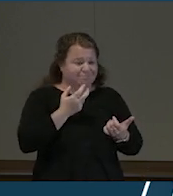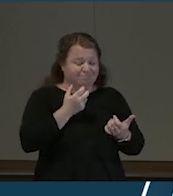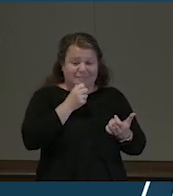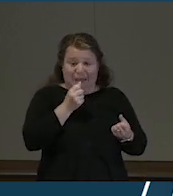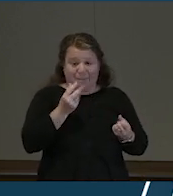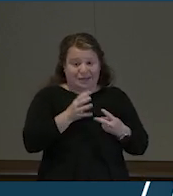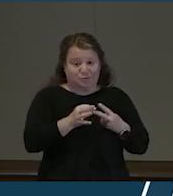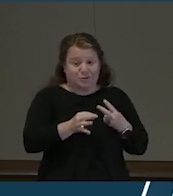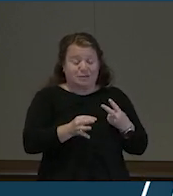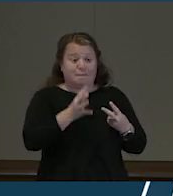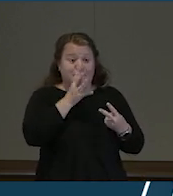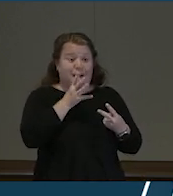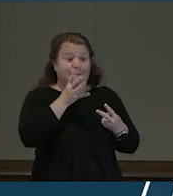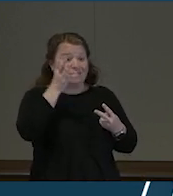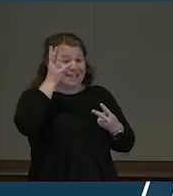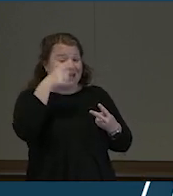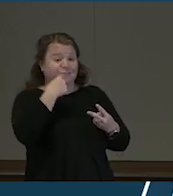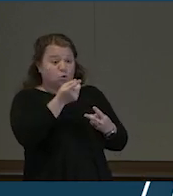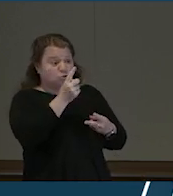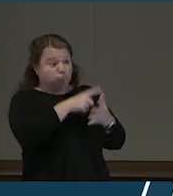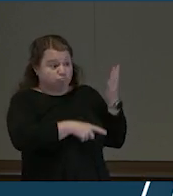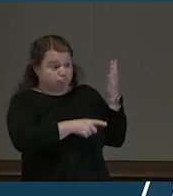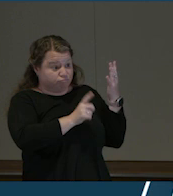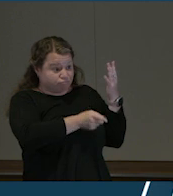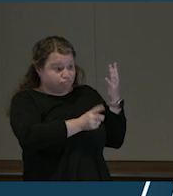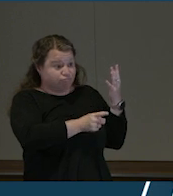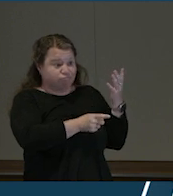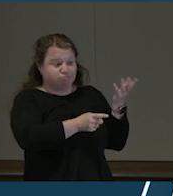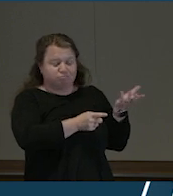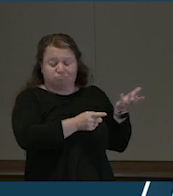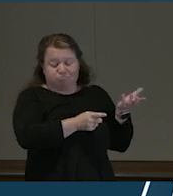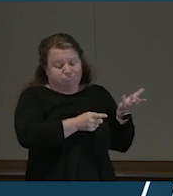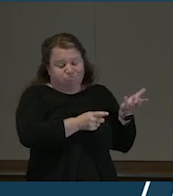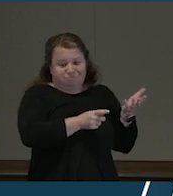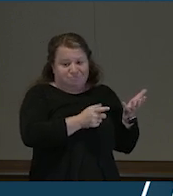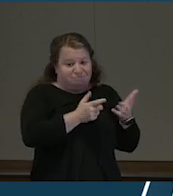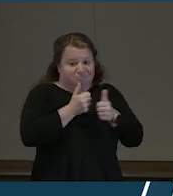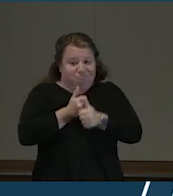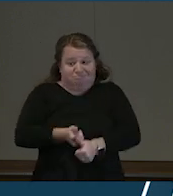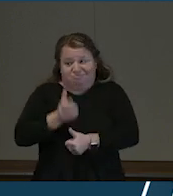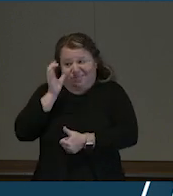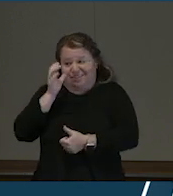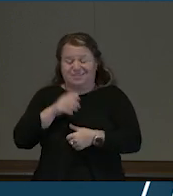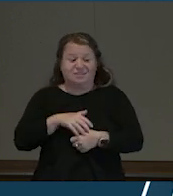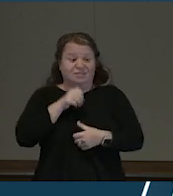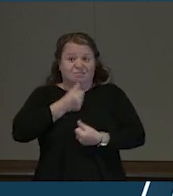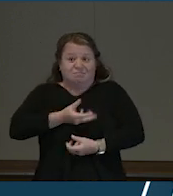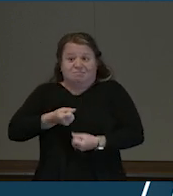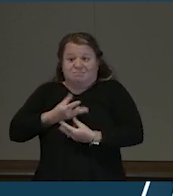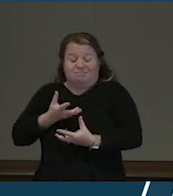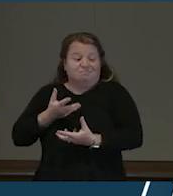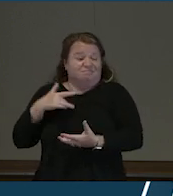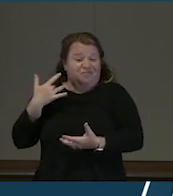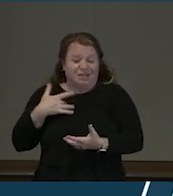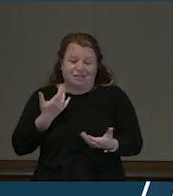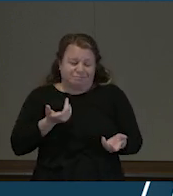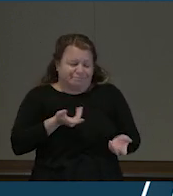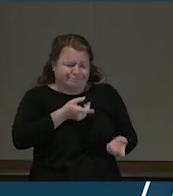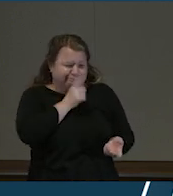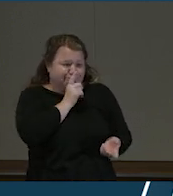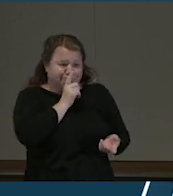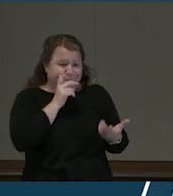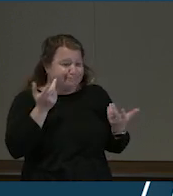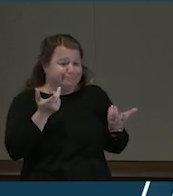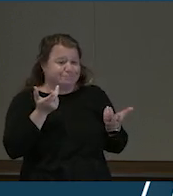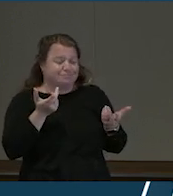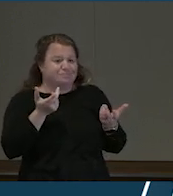what you're told. We didn't speak about our feelings. Suck it up, right? We didn't have these opportunities, and